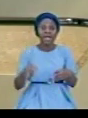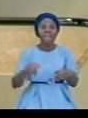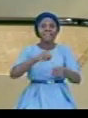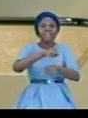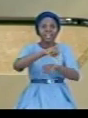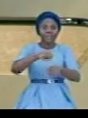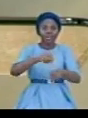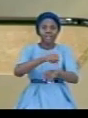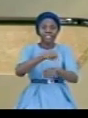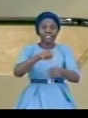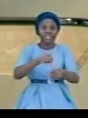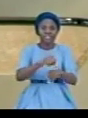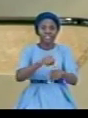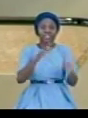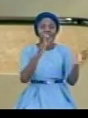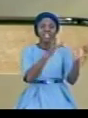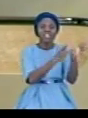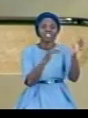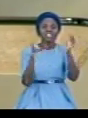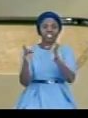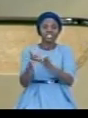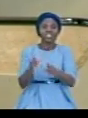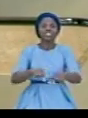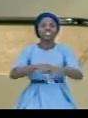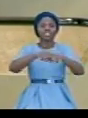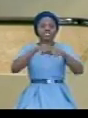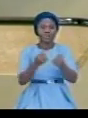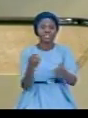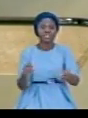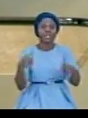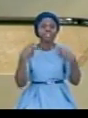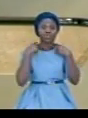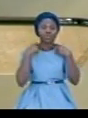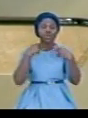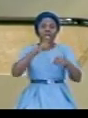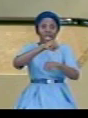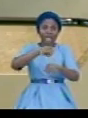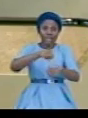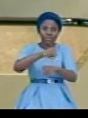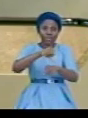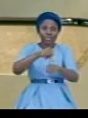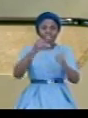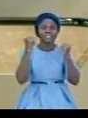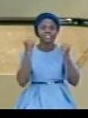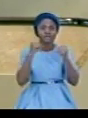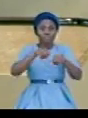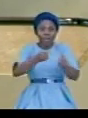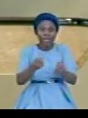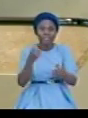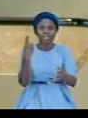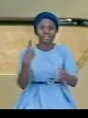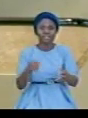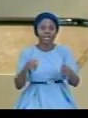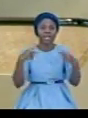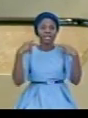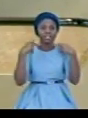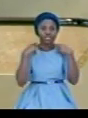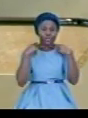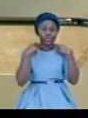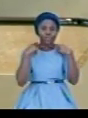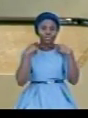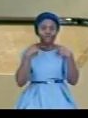By the anointing, Jesus breaks the yoke. Anointing